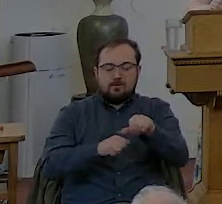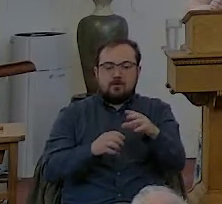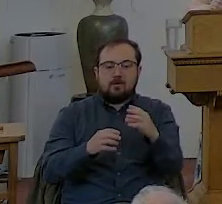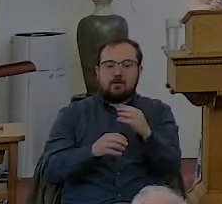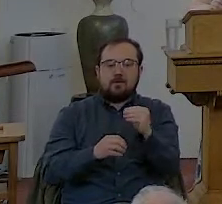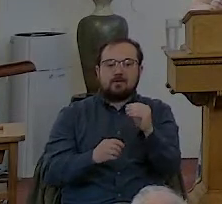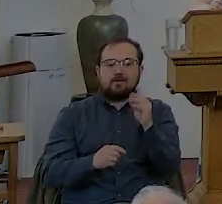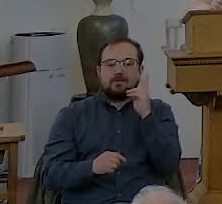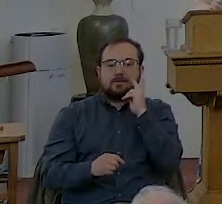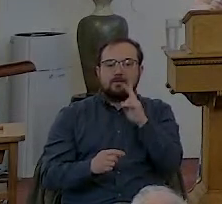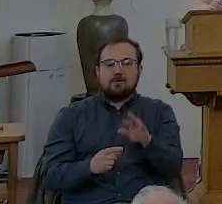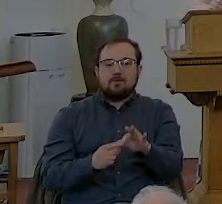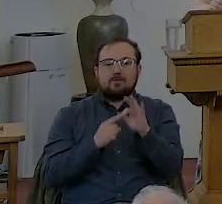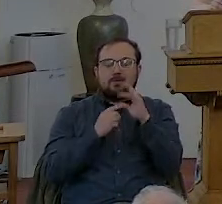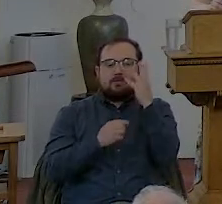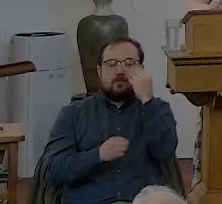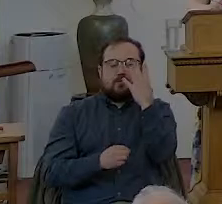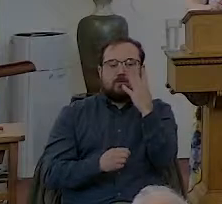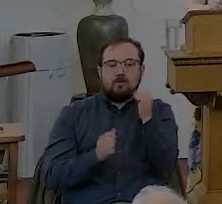of beauty.